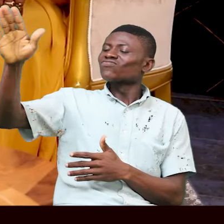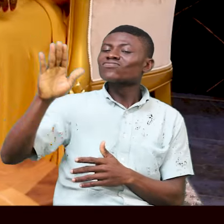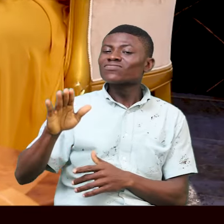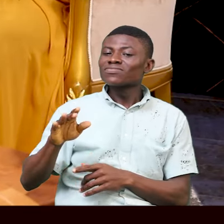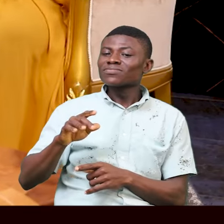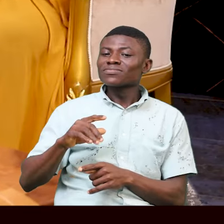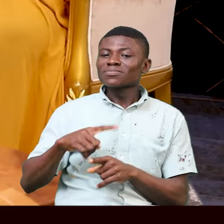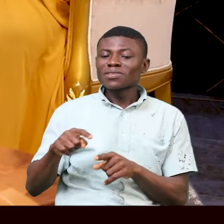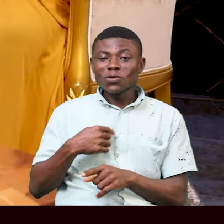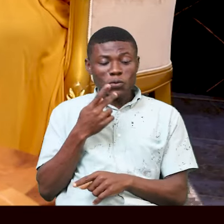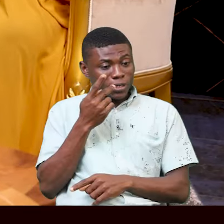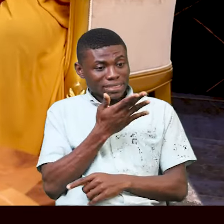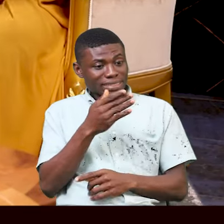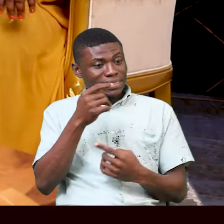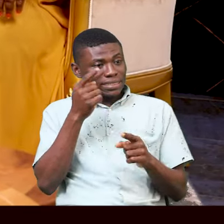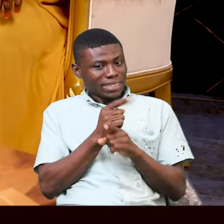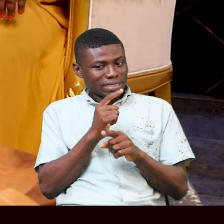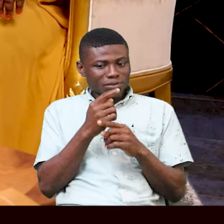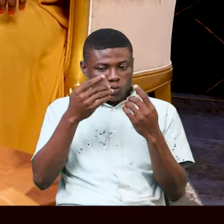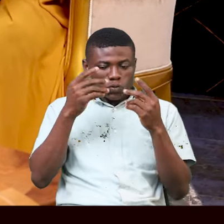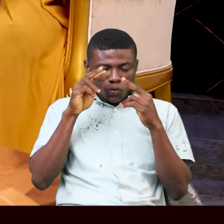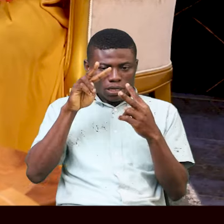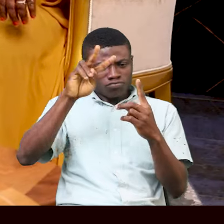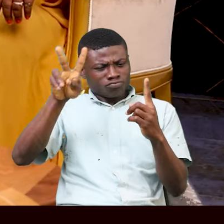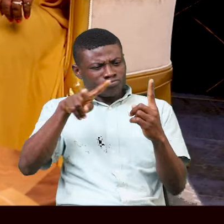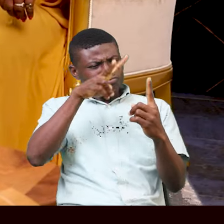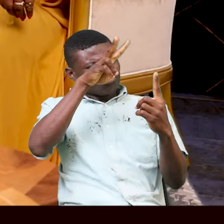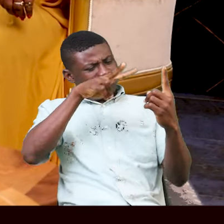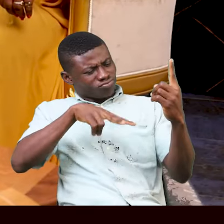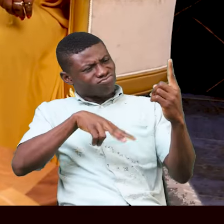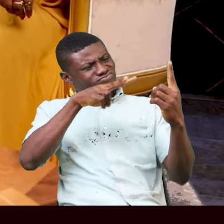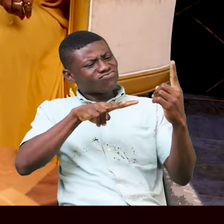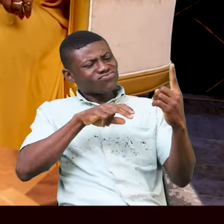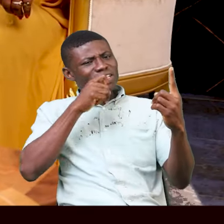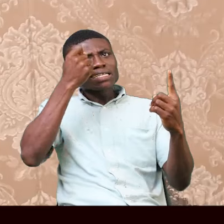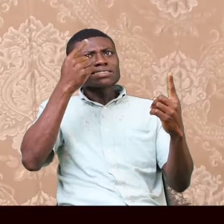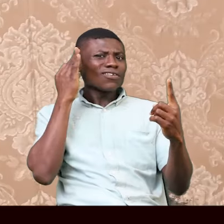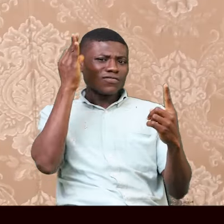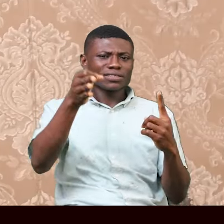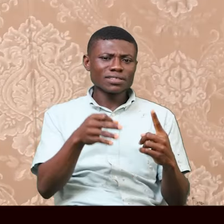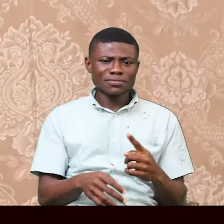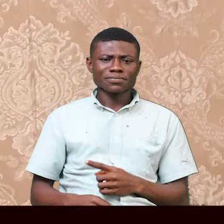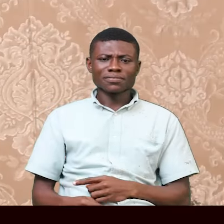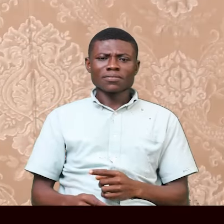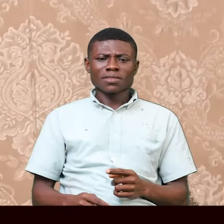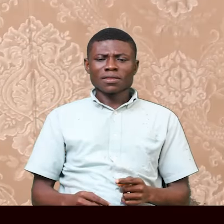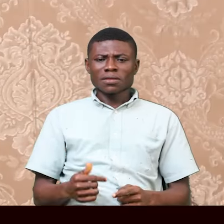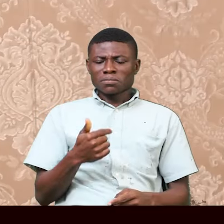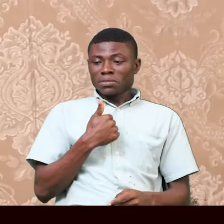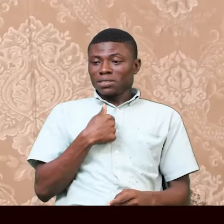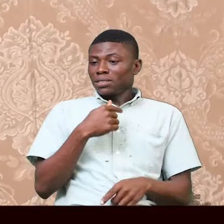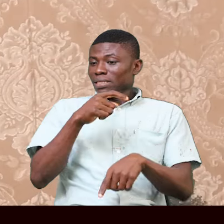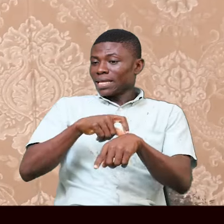okay what you say say so share ni so you wouldn't see into the future so to miss that time no I